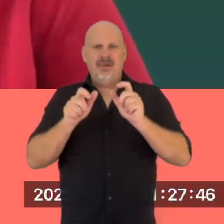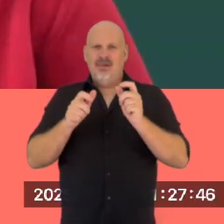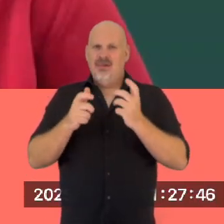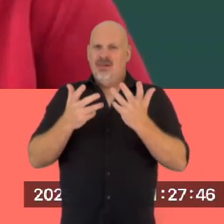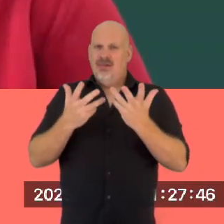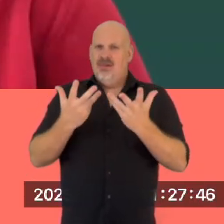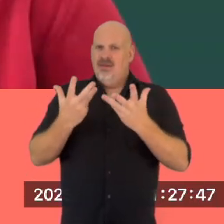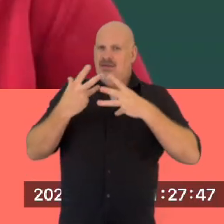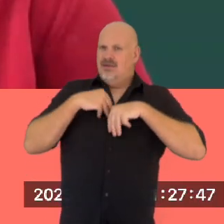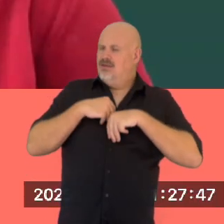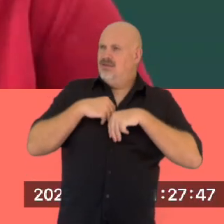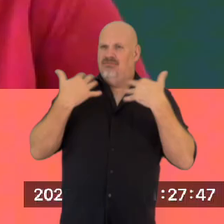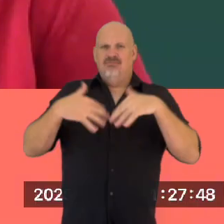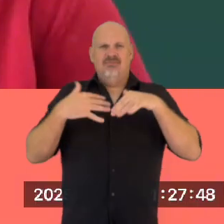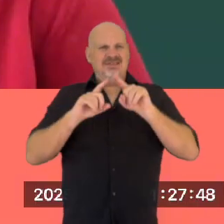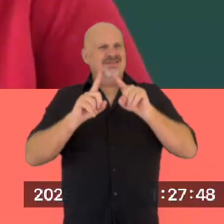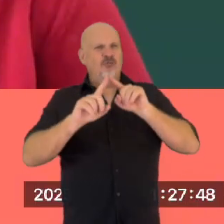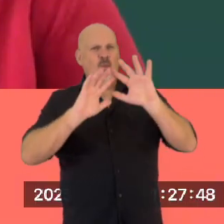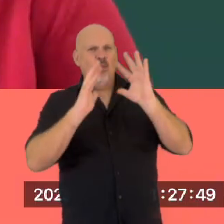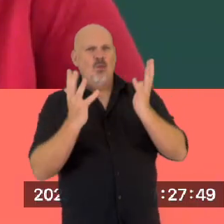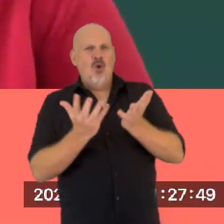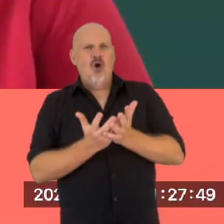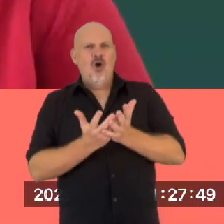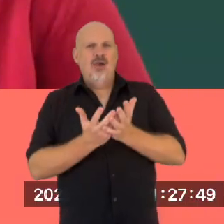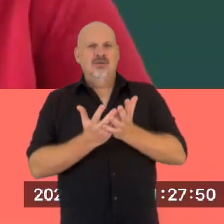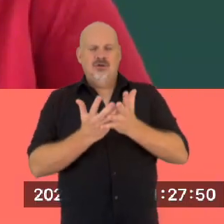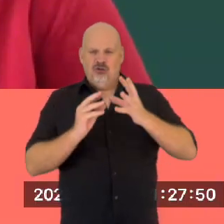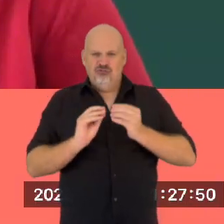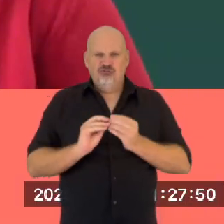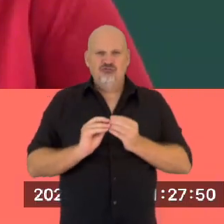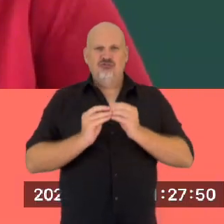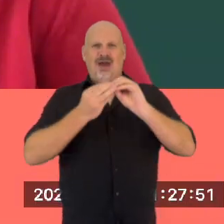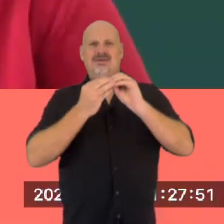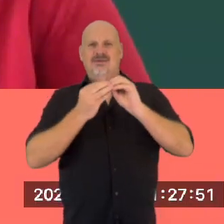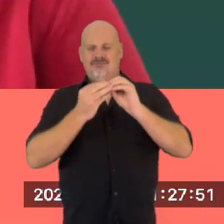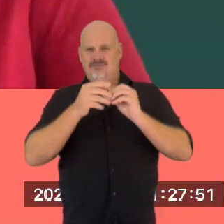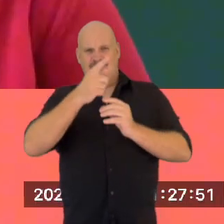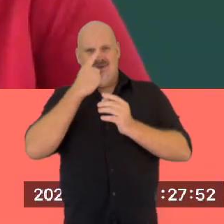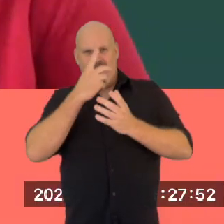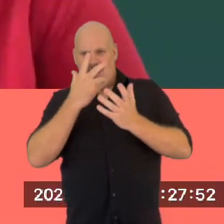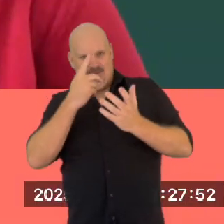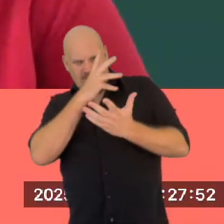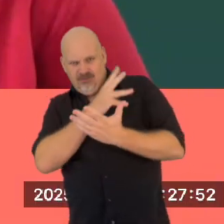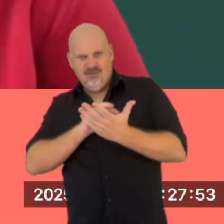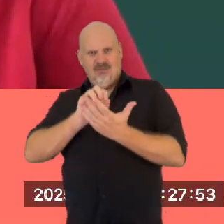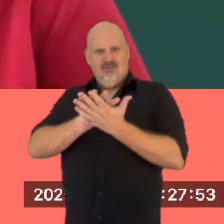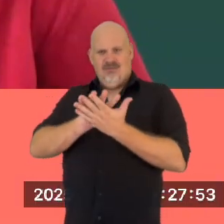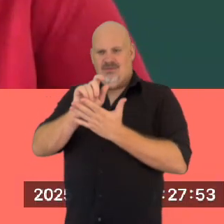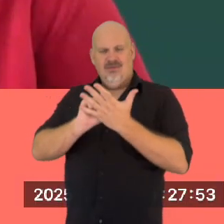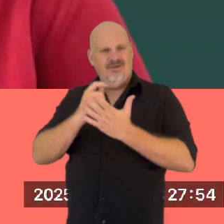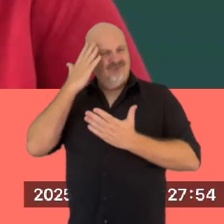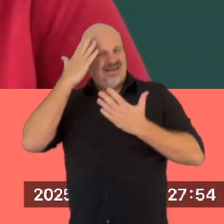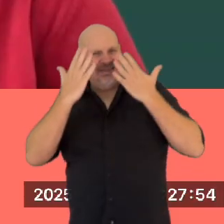how people can inhabit all sorts of extraordinary worlds, which you can then draw on creatively